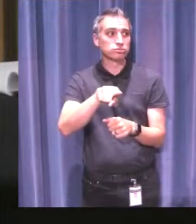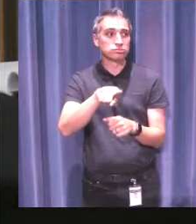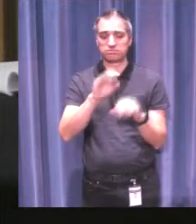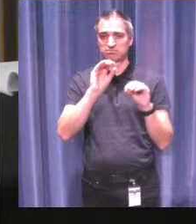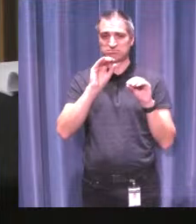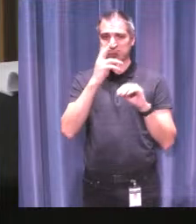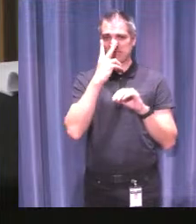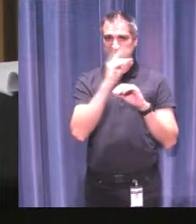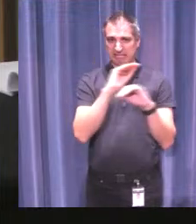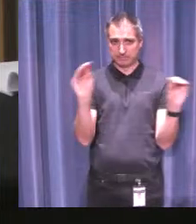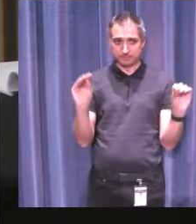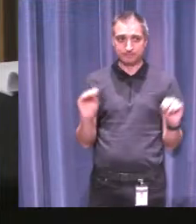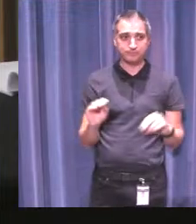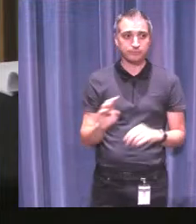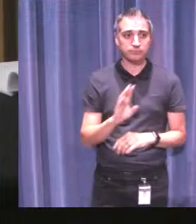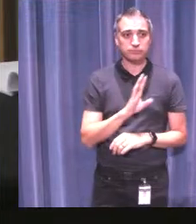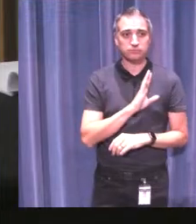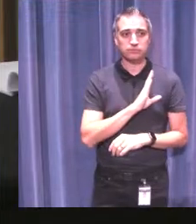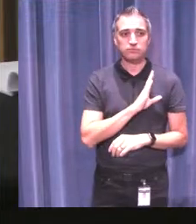Trustee Wendy?